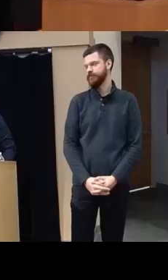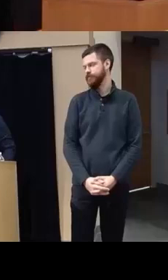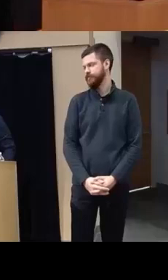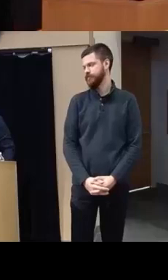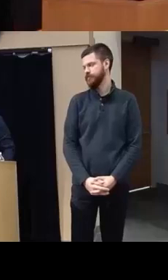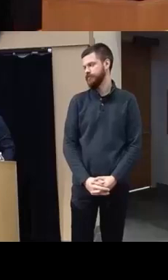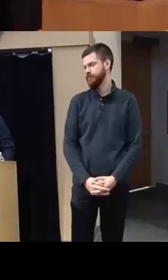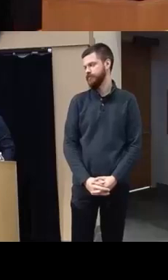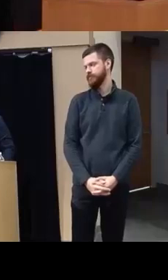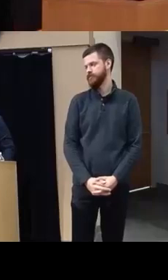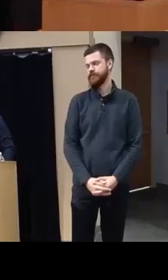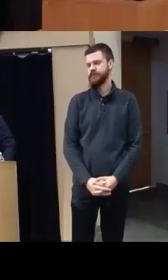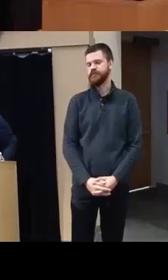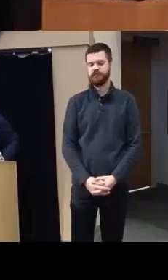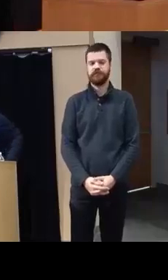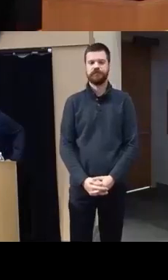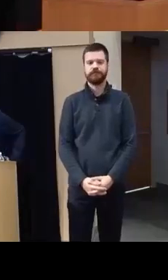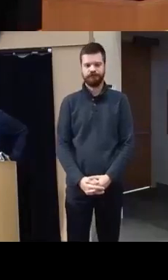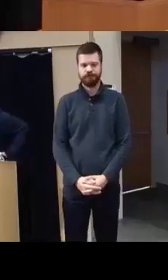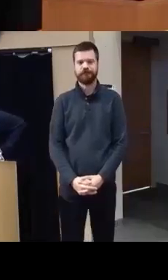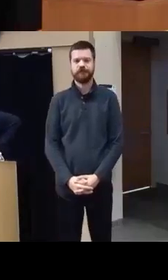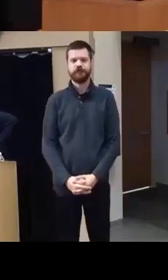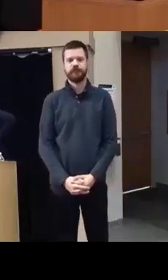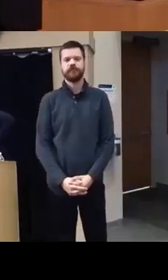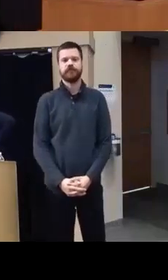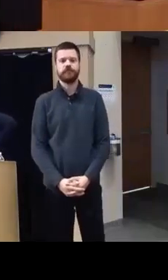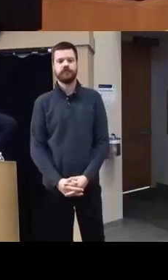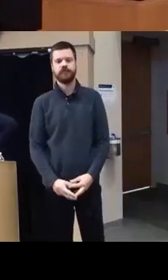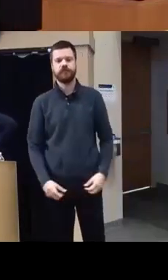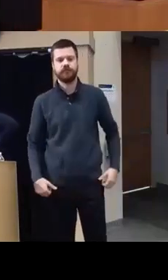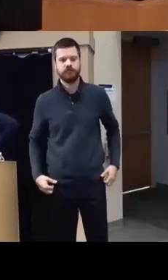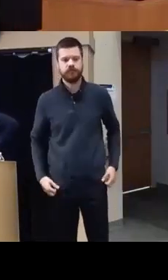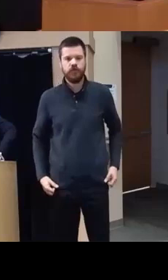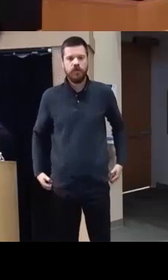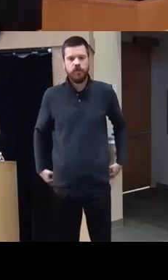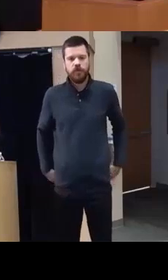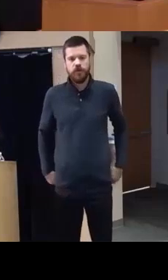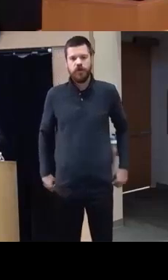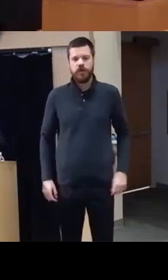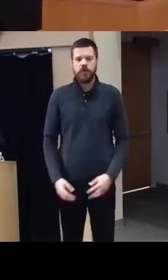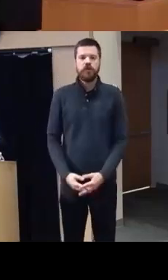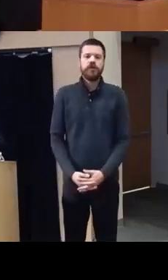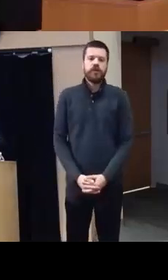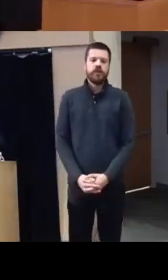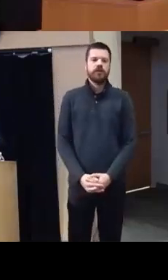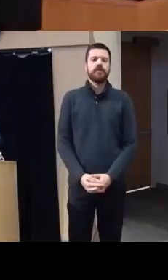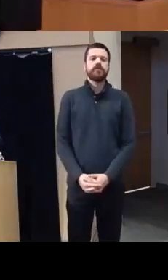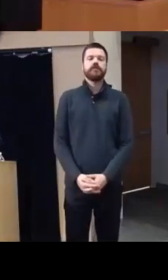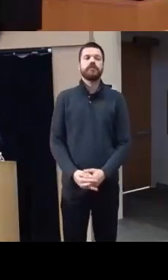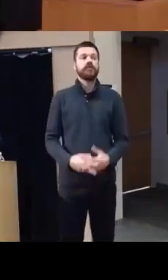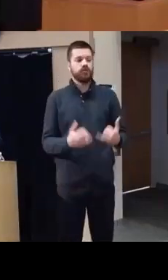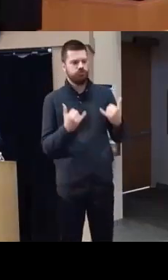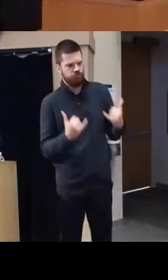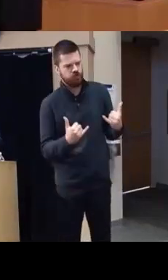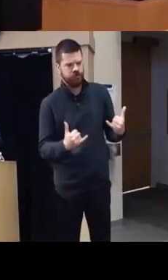Only the clicker works. Okay. So as a theme in terms of the present and